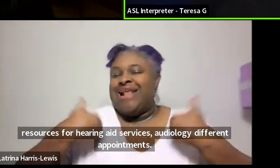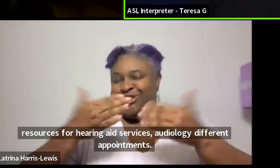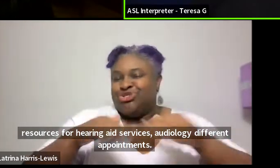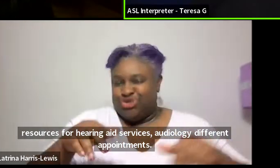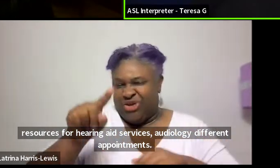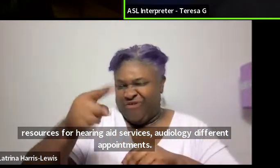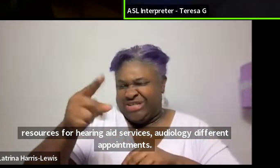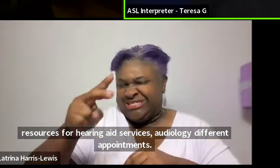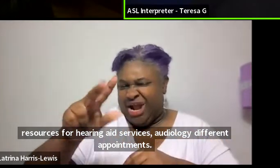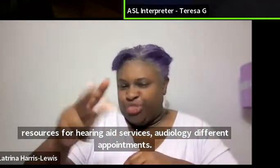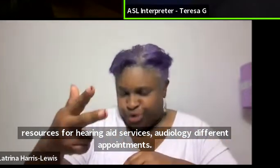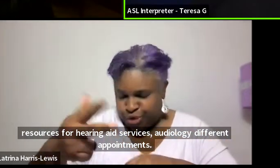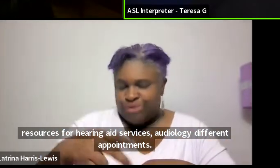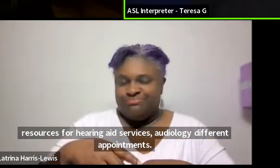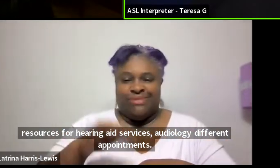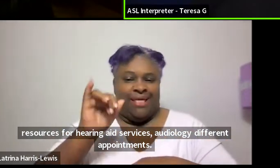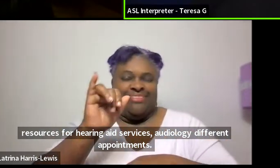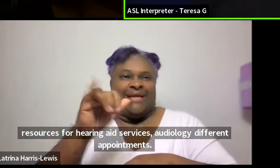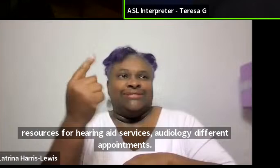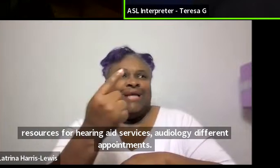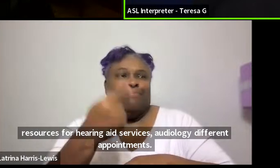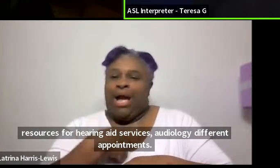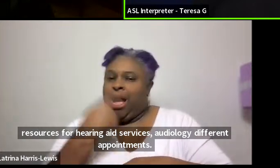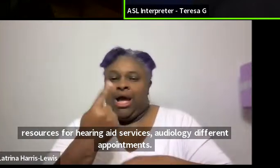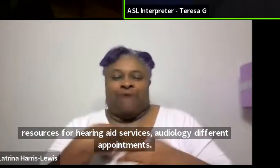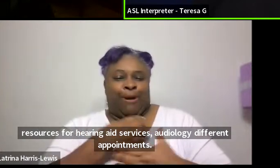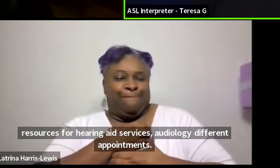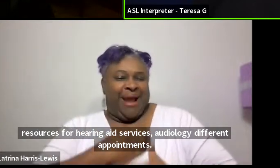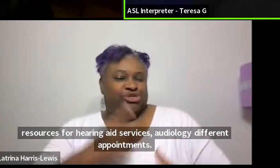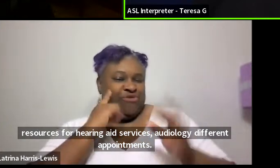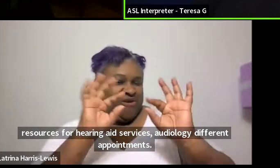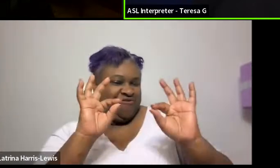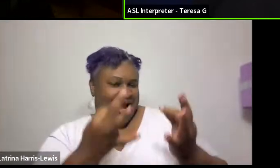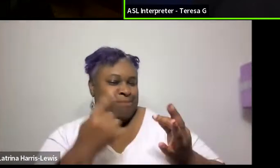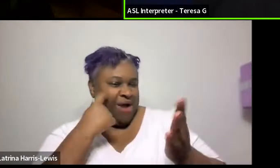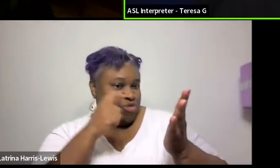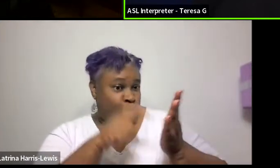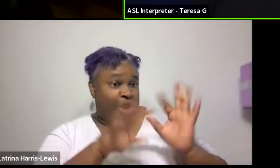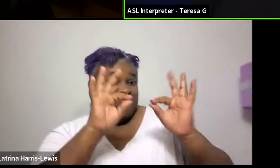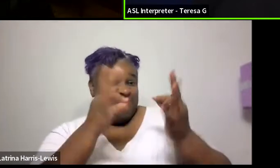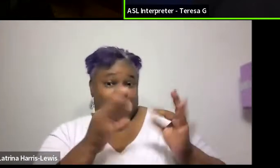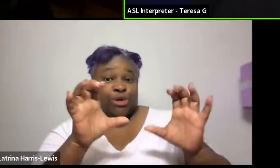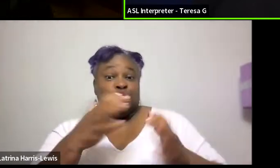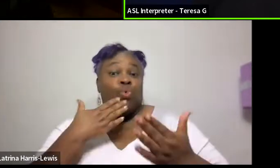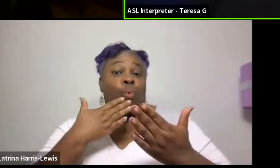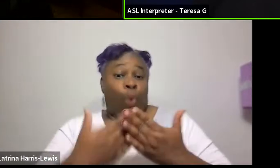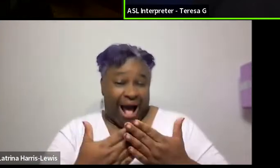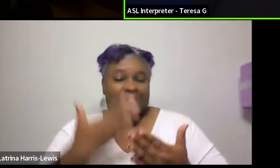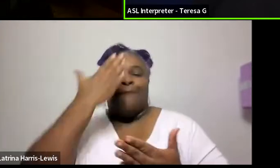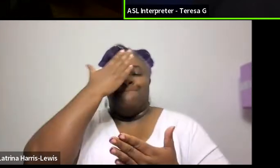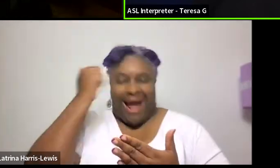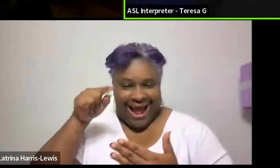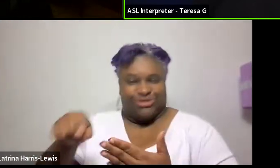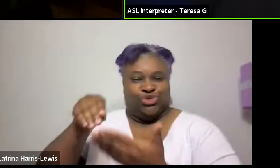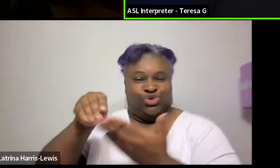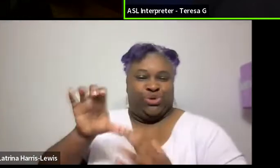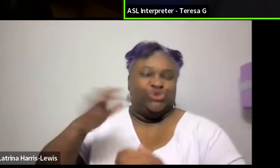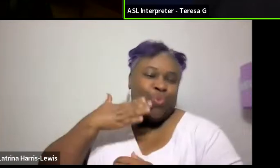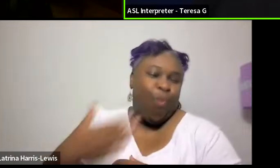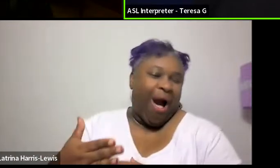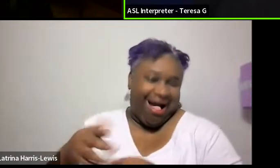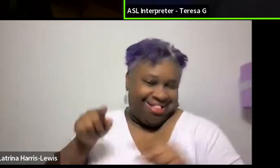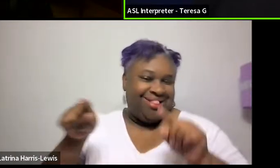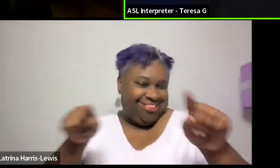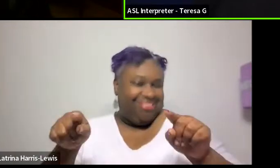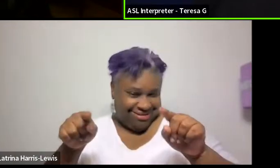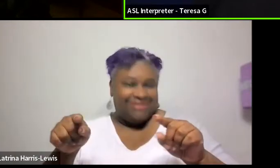And that's the foundation, teaching first, second, and third grade. I have a passion for families, and I